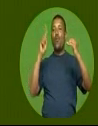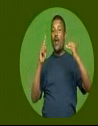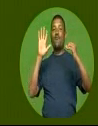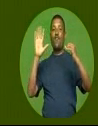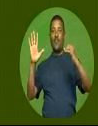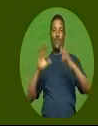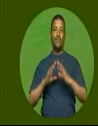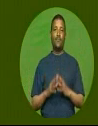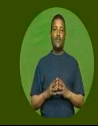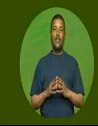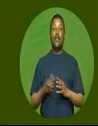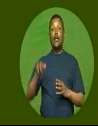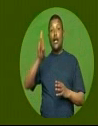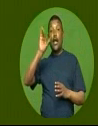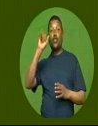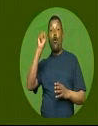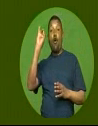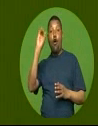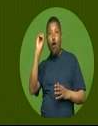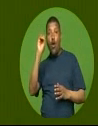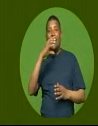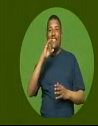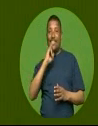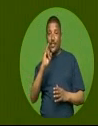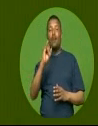26.15. The ratio is